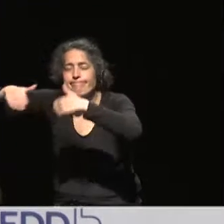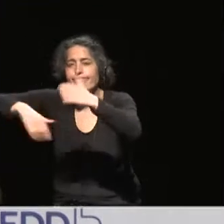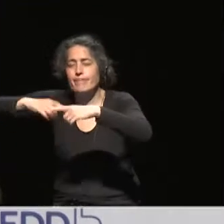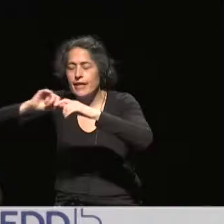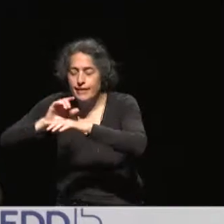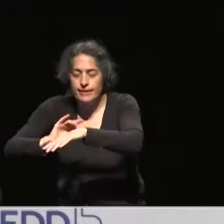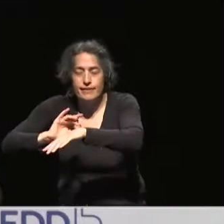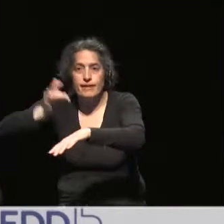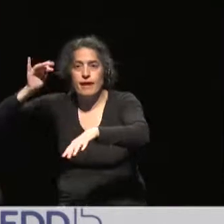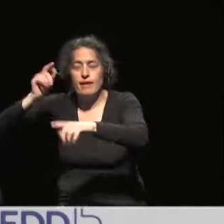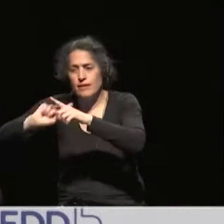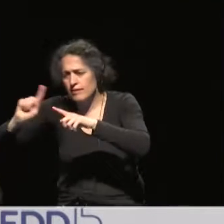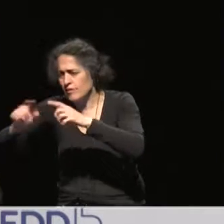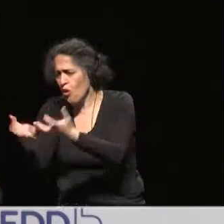in